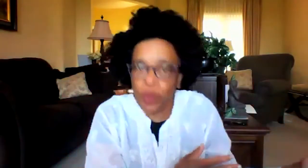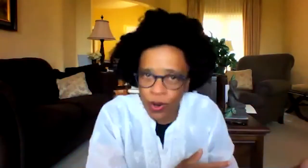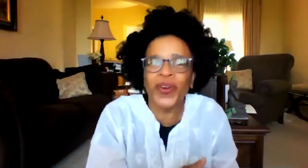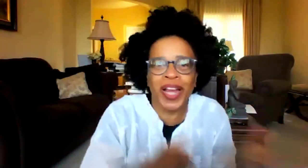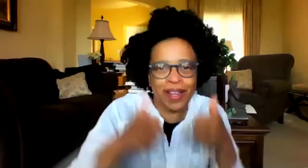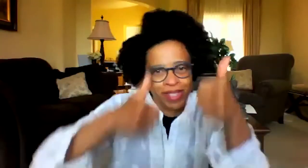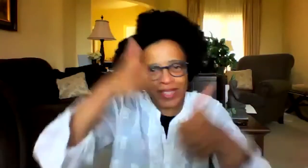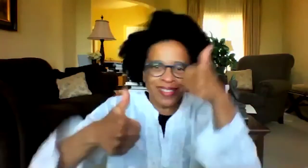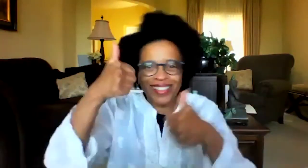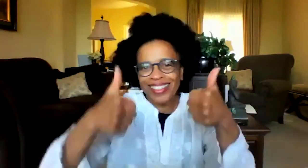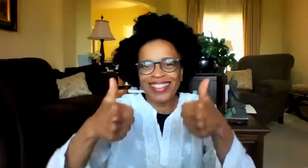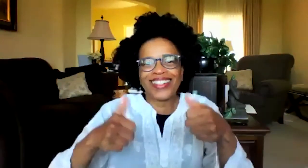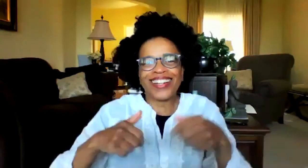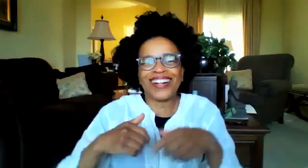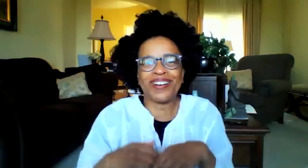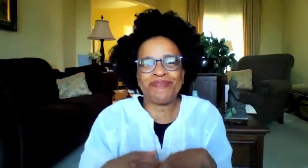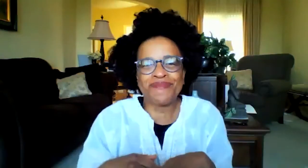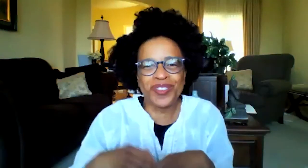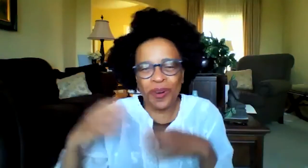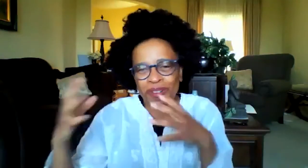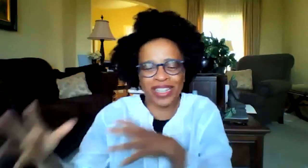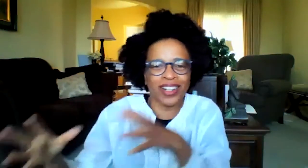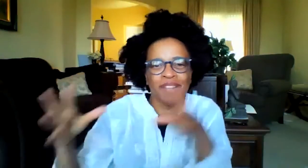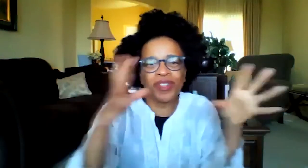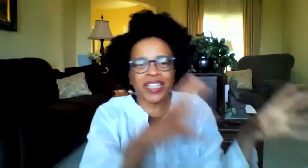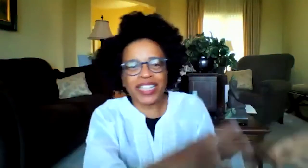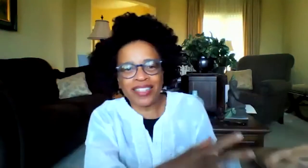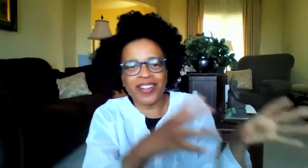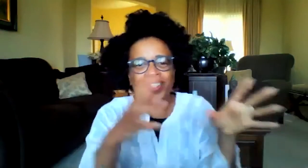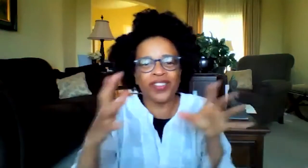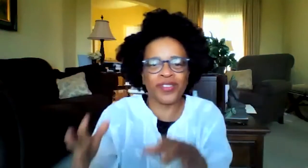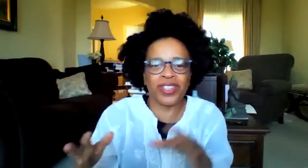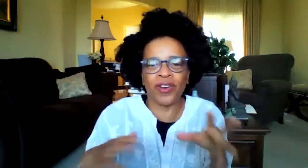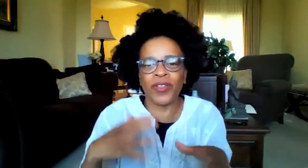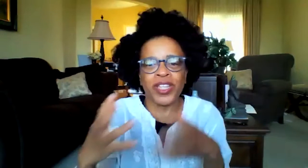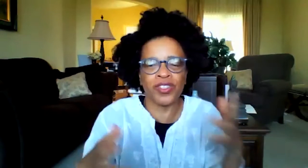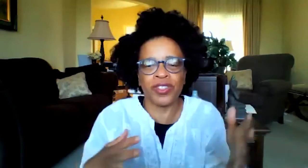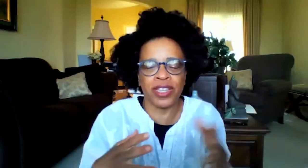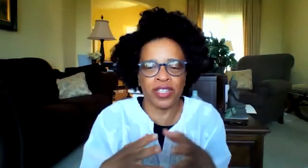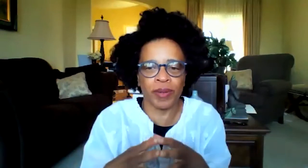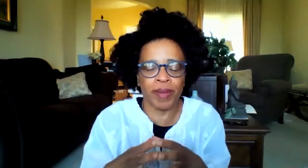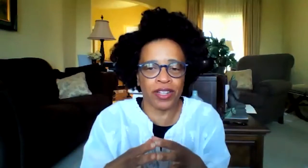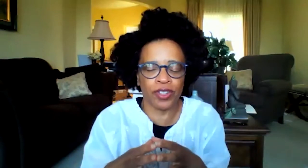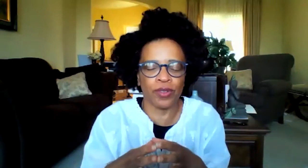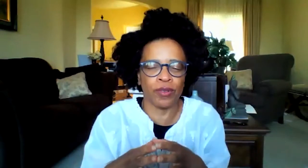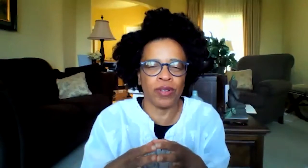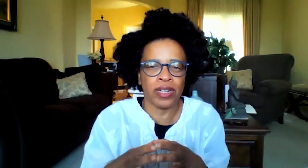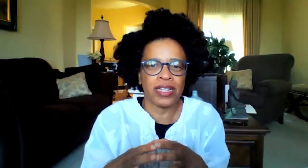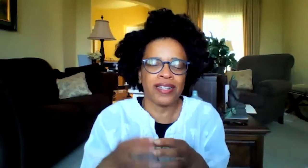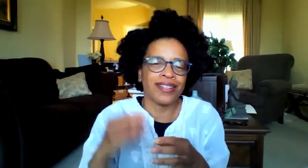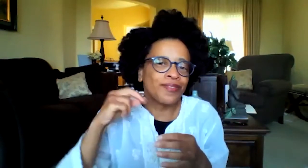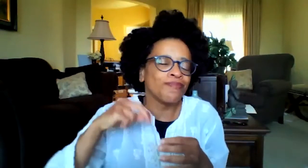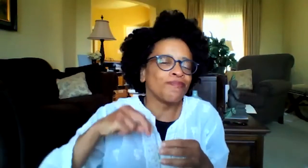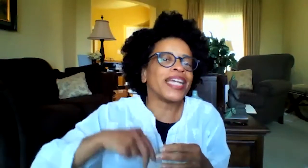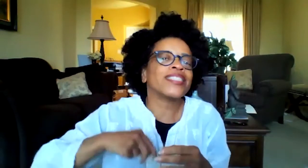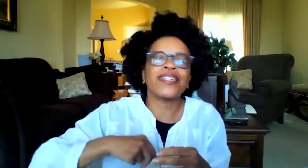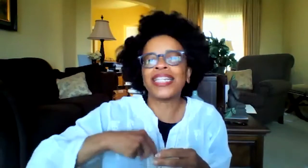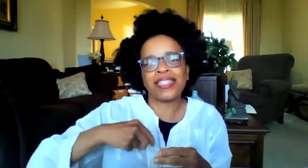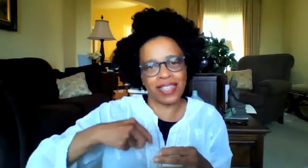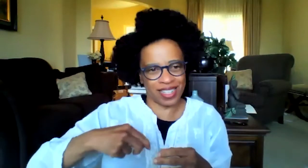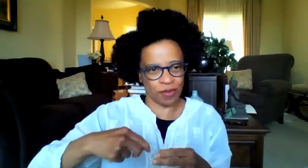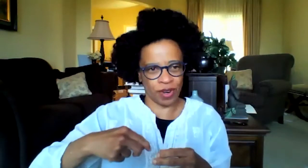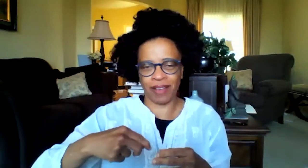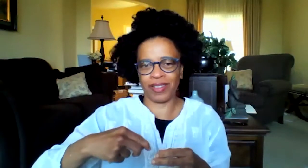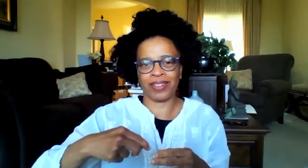with new programs, in our community, in our institutions, all these things that we might do based